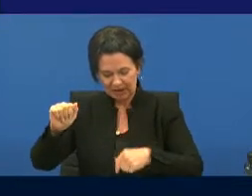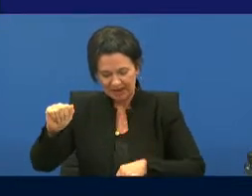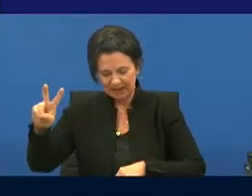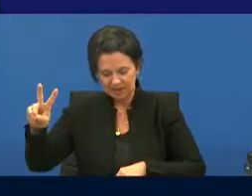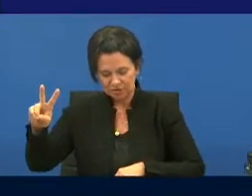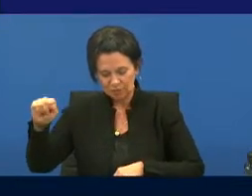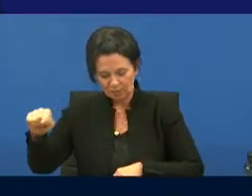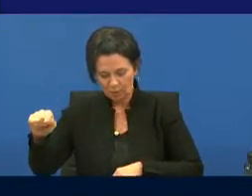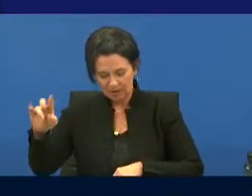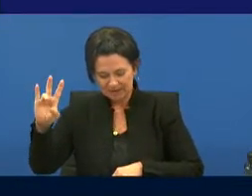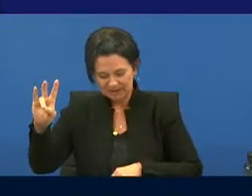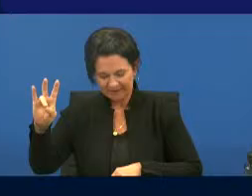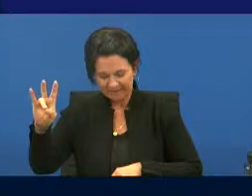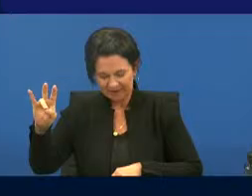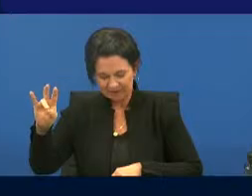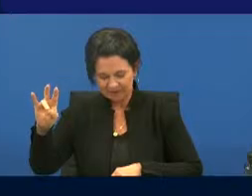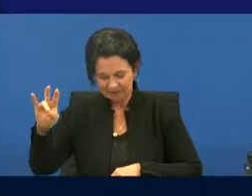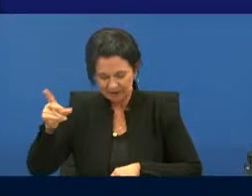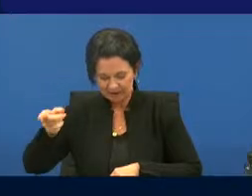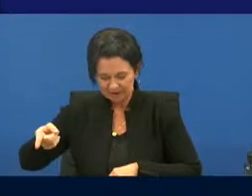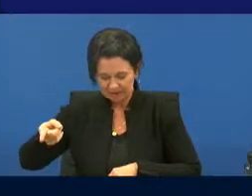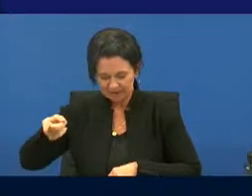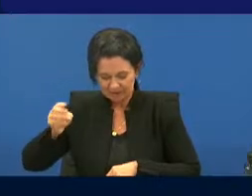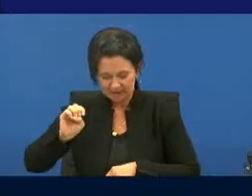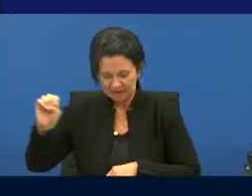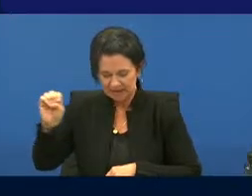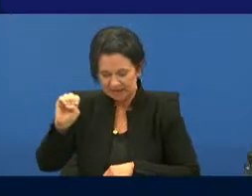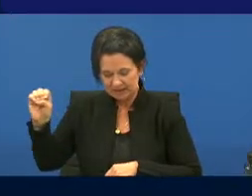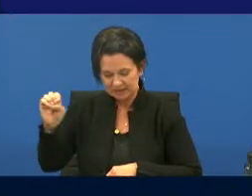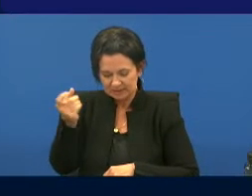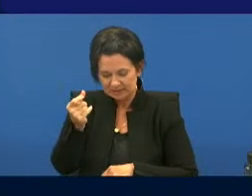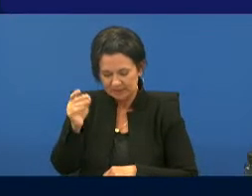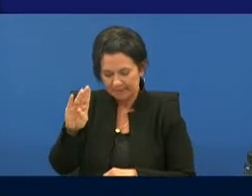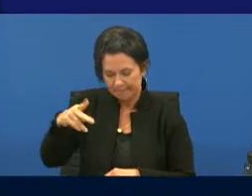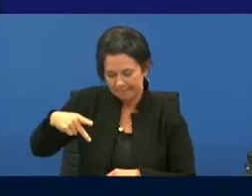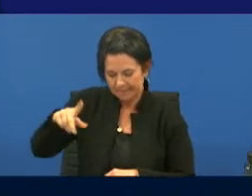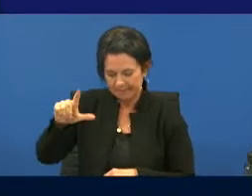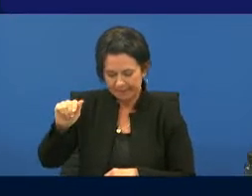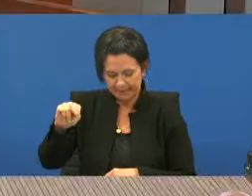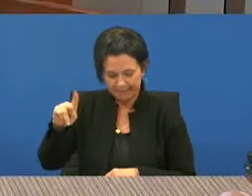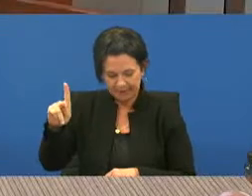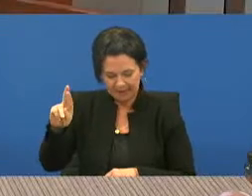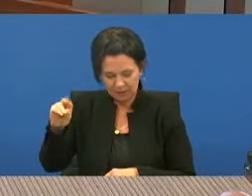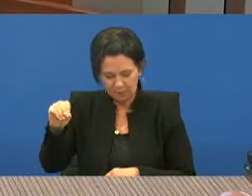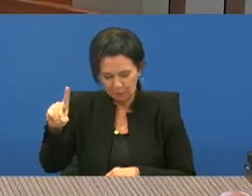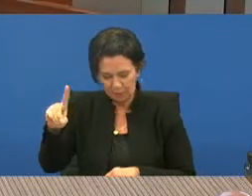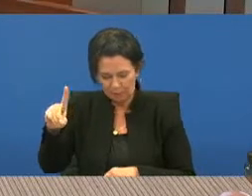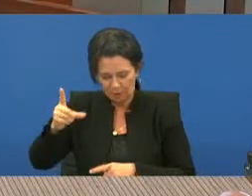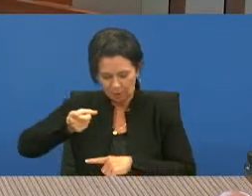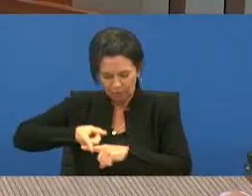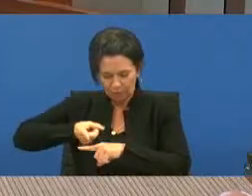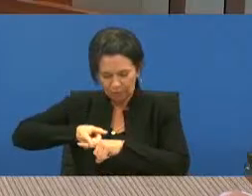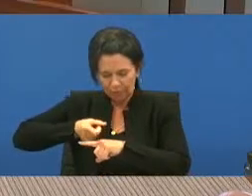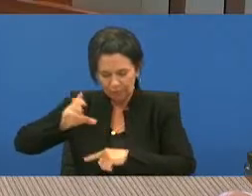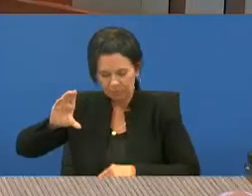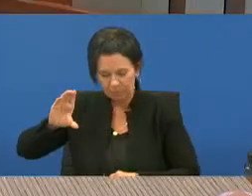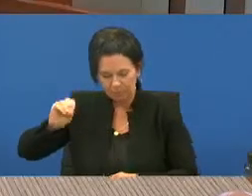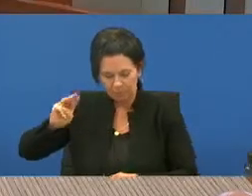2, Kenny. Commission action, motion to approve, carried 6-0. Is the applicant here for this?